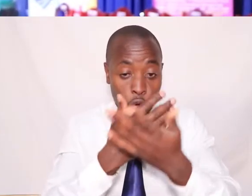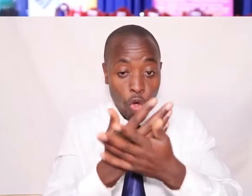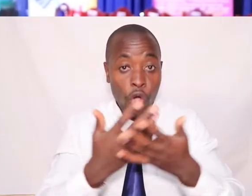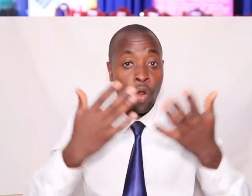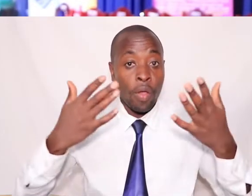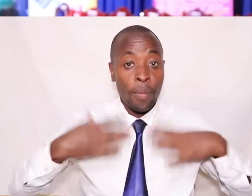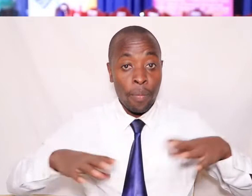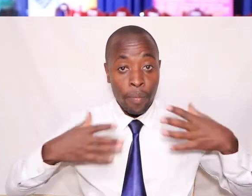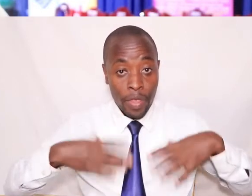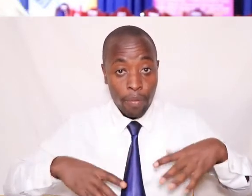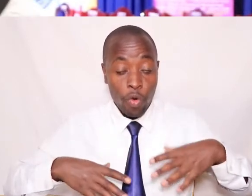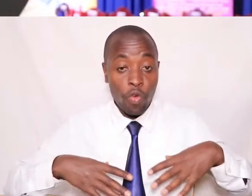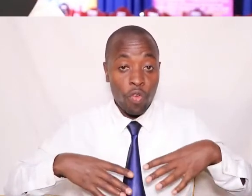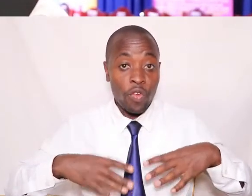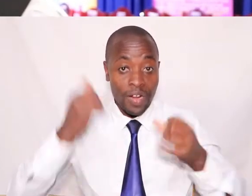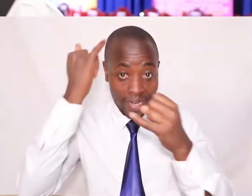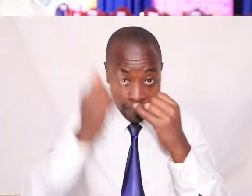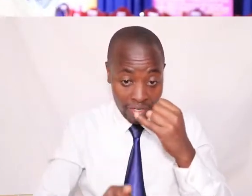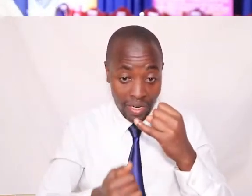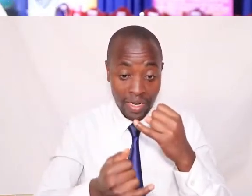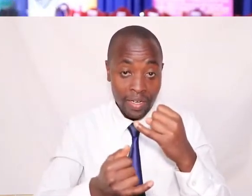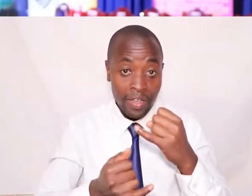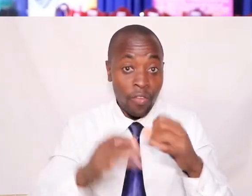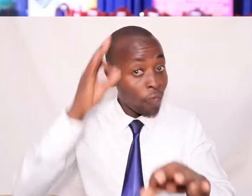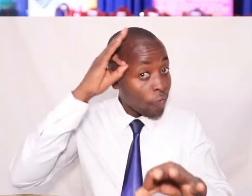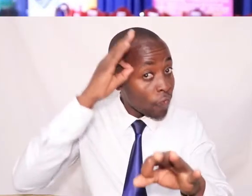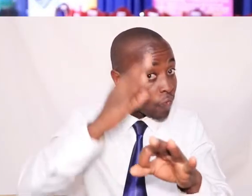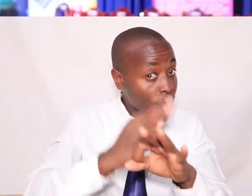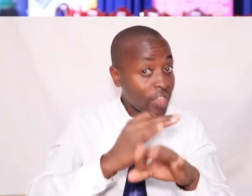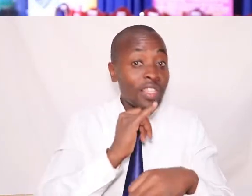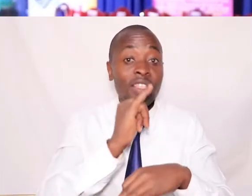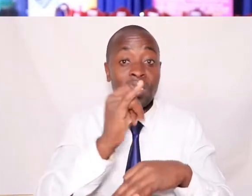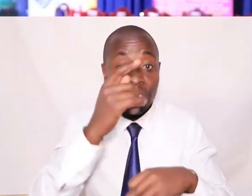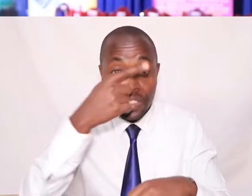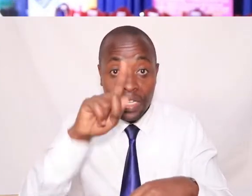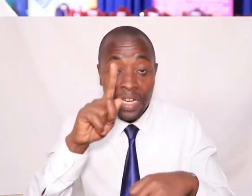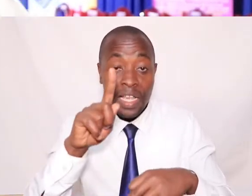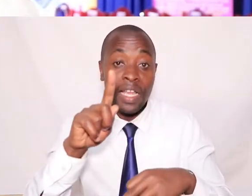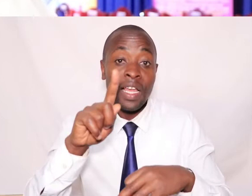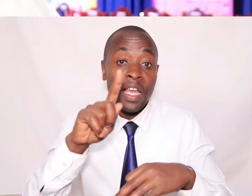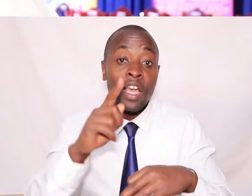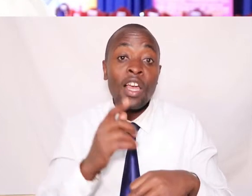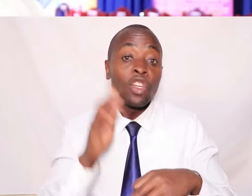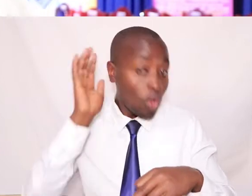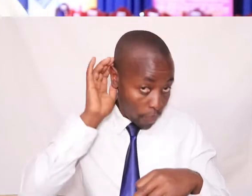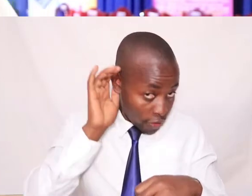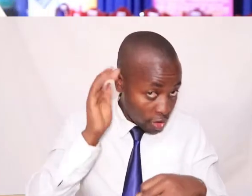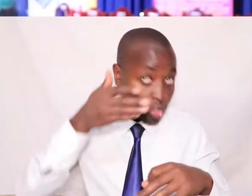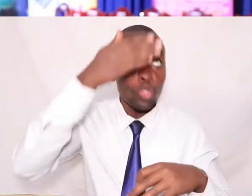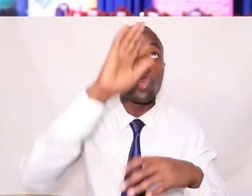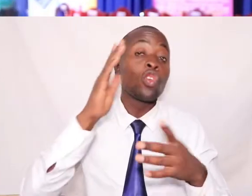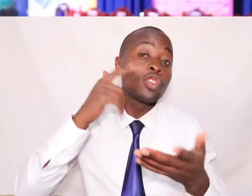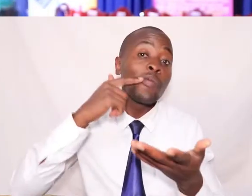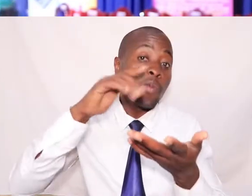spectrum of humanity. Finally, is that faith is a right and pleasing response to God's